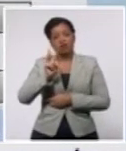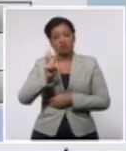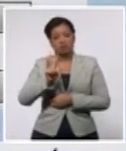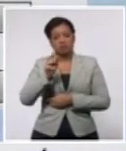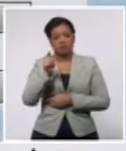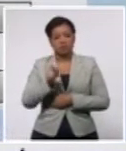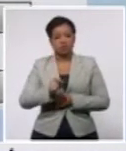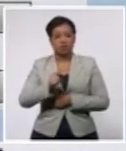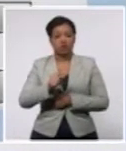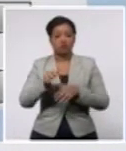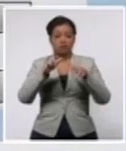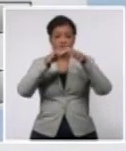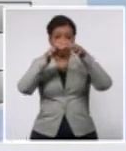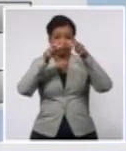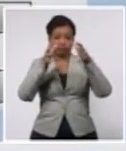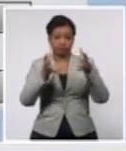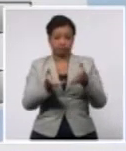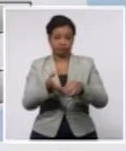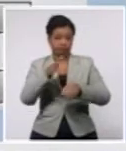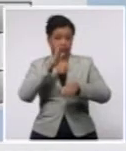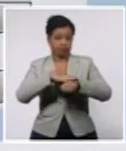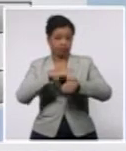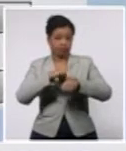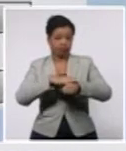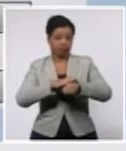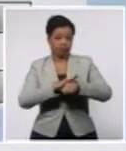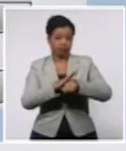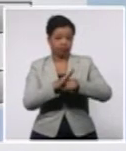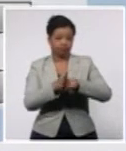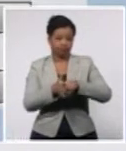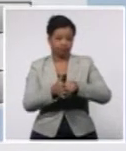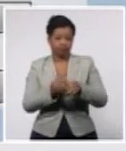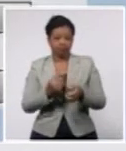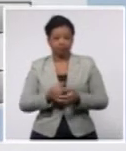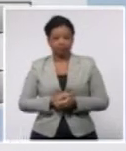4.64%. The region of Americas,